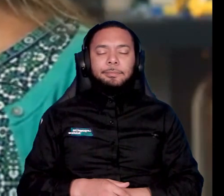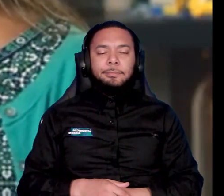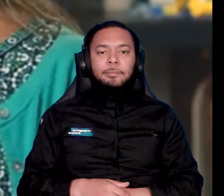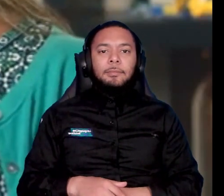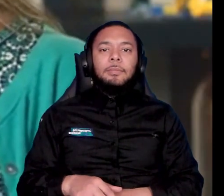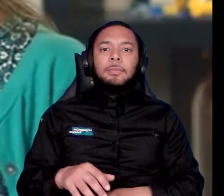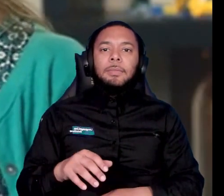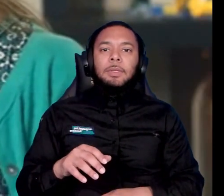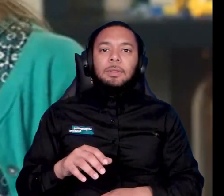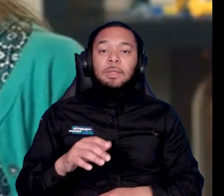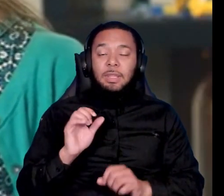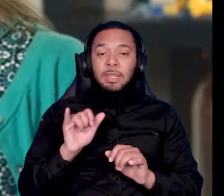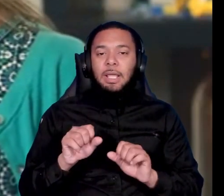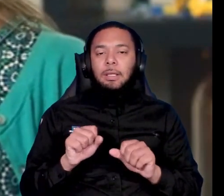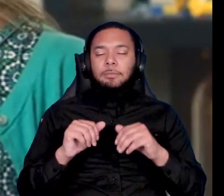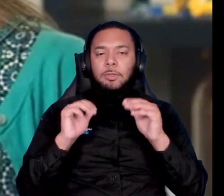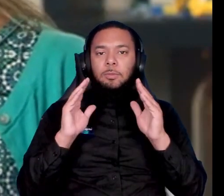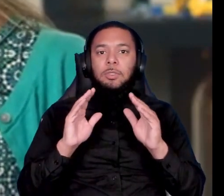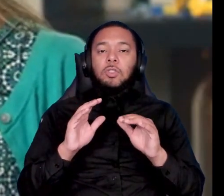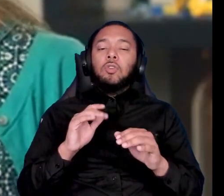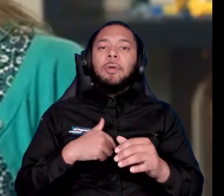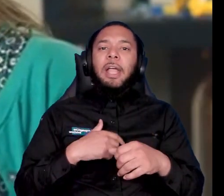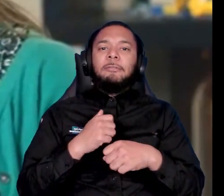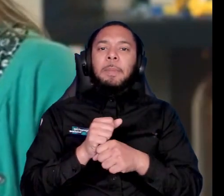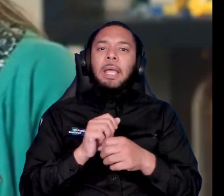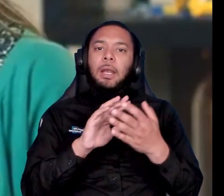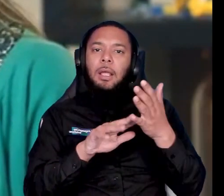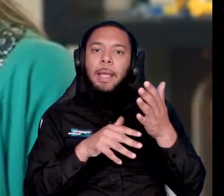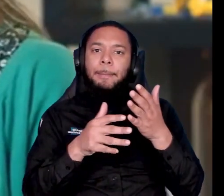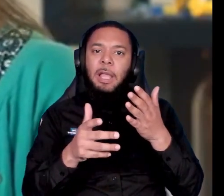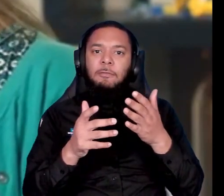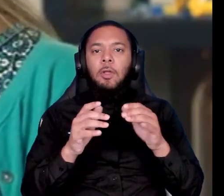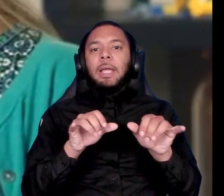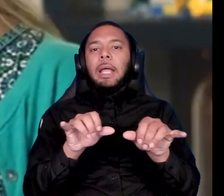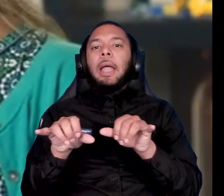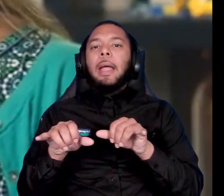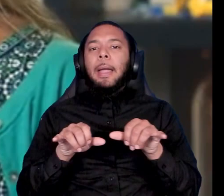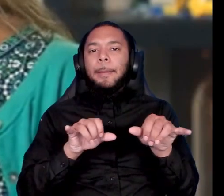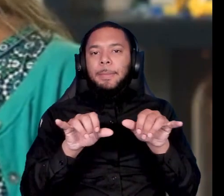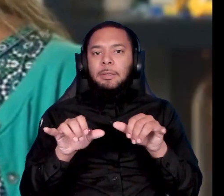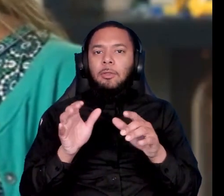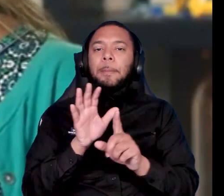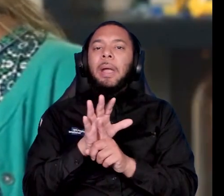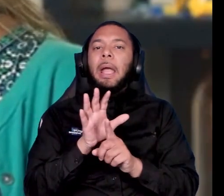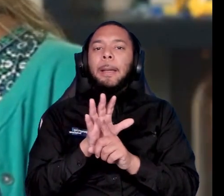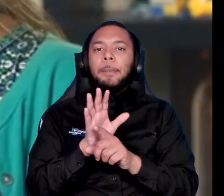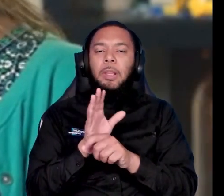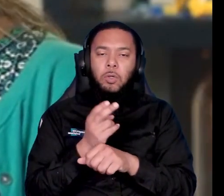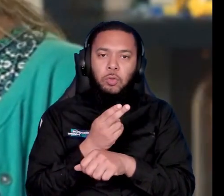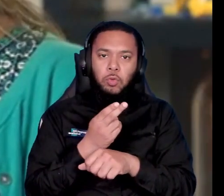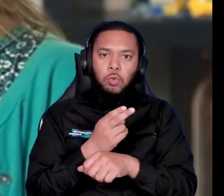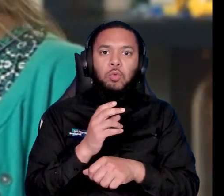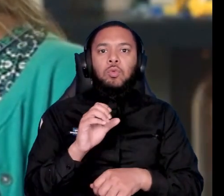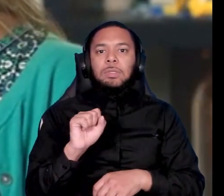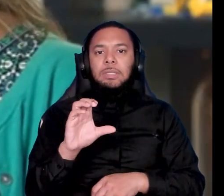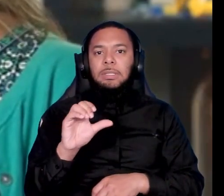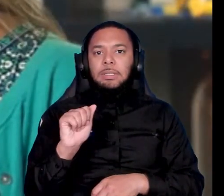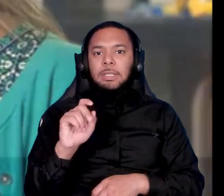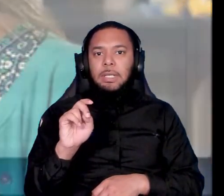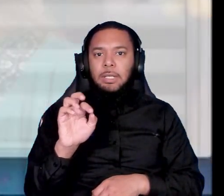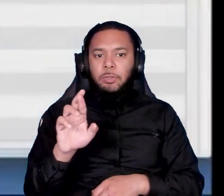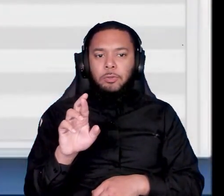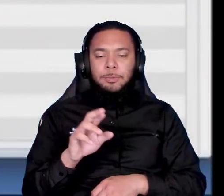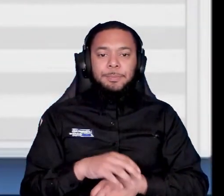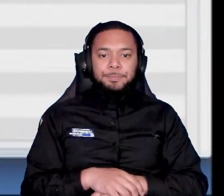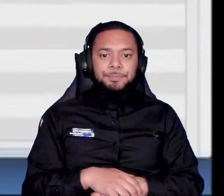a little table of some of the more commonly used ones. And we're going to program with some of those more commonly used